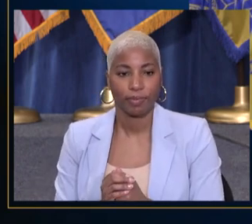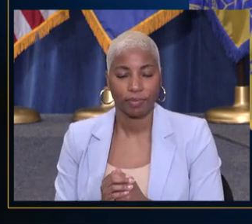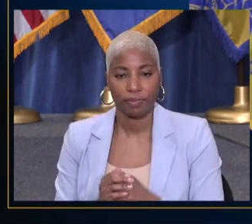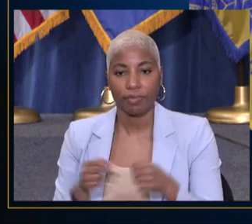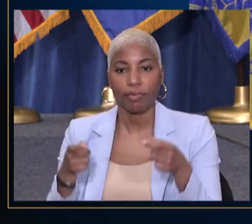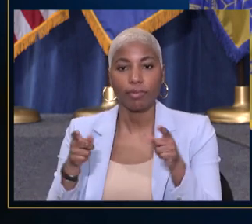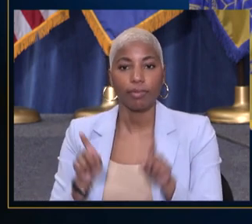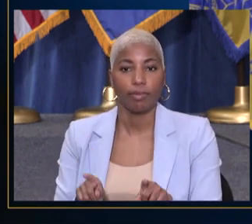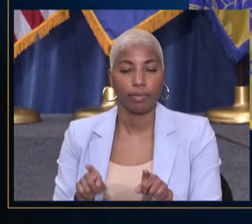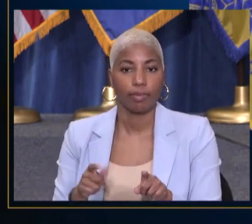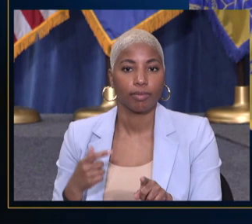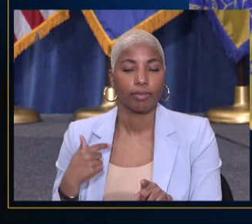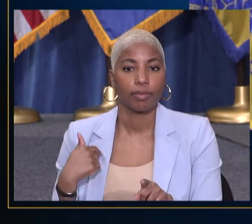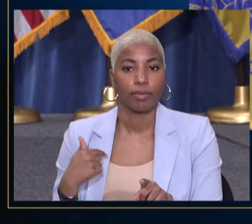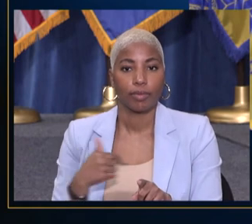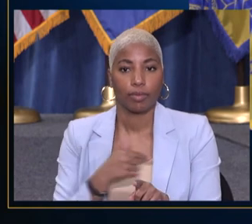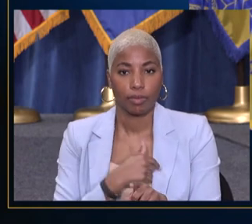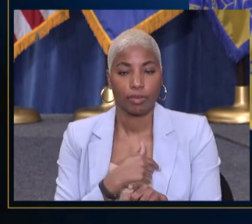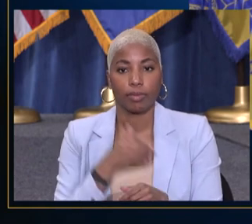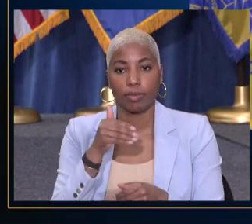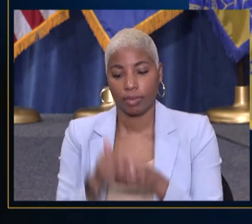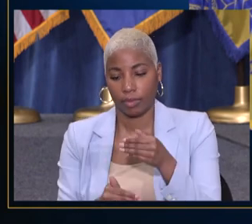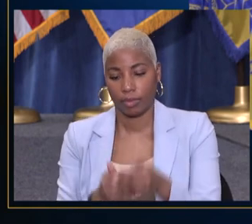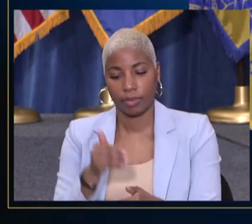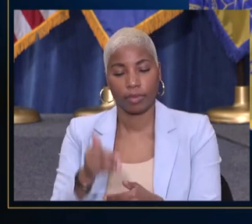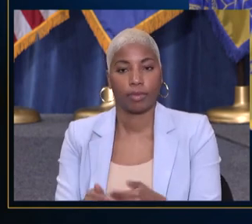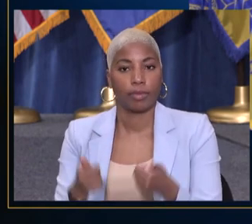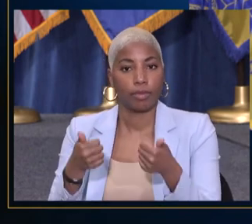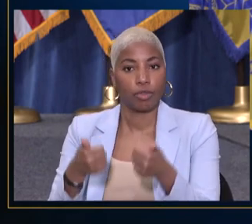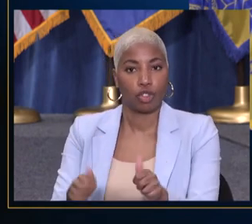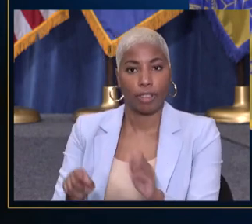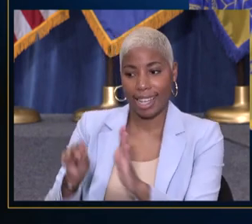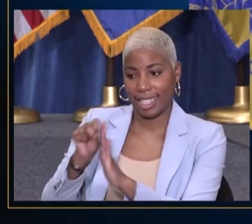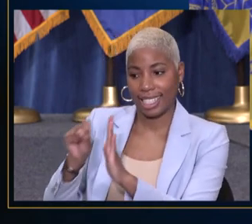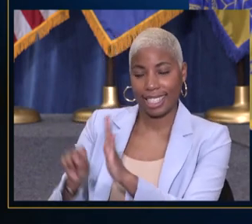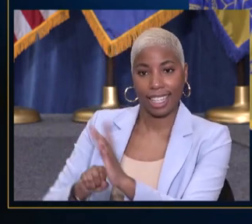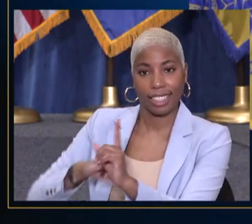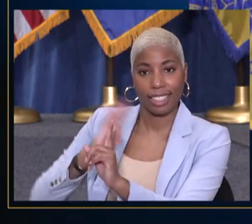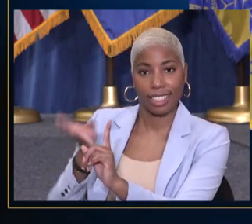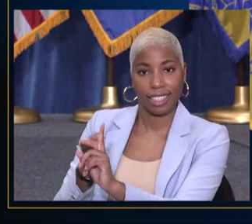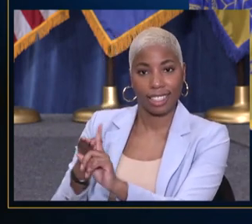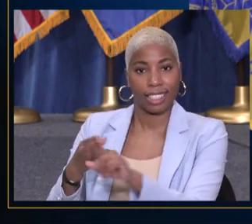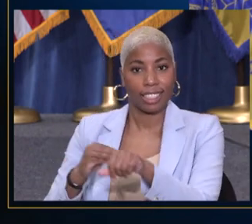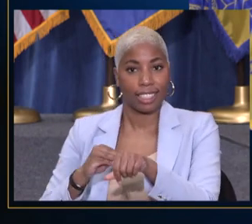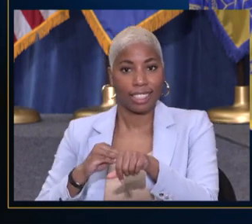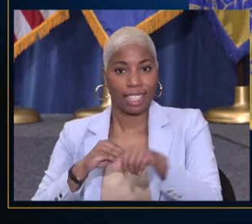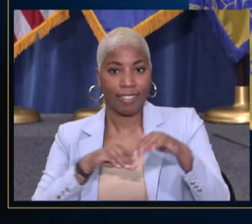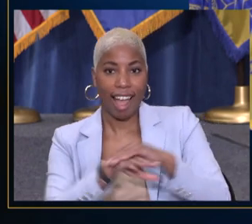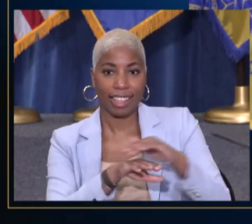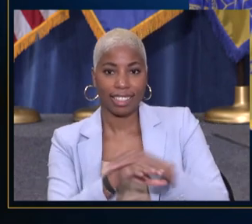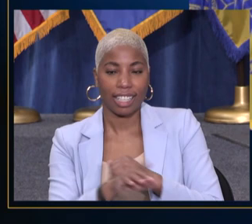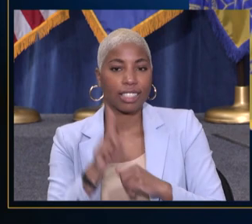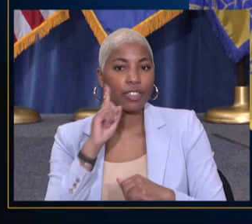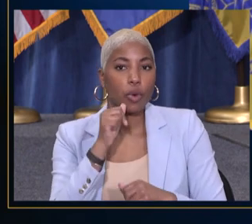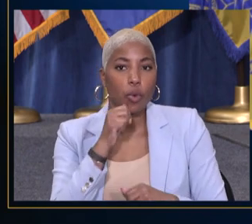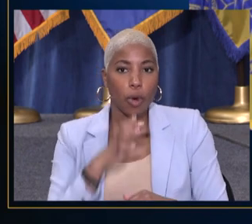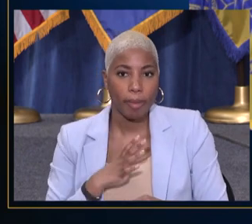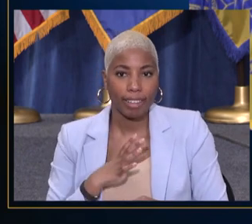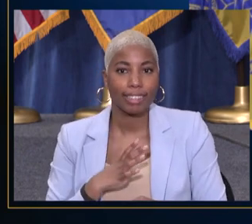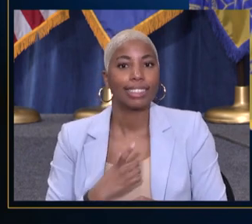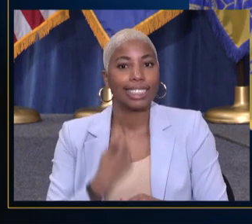When we moved to try to get states to give access to women who have just delivered a